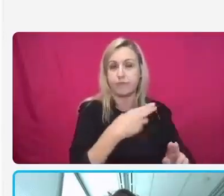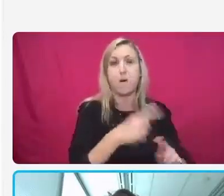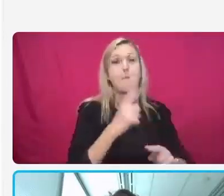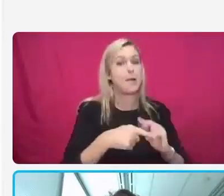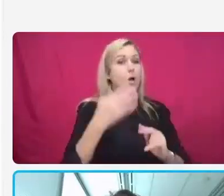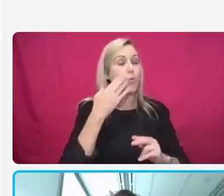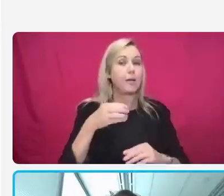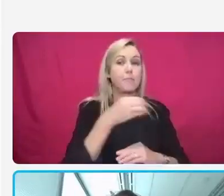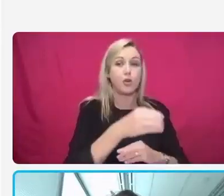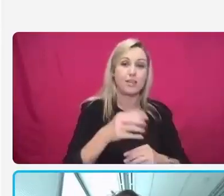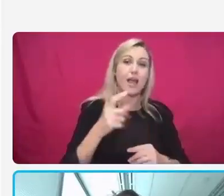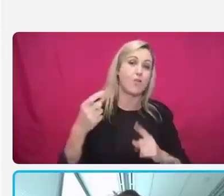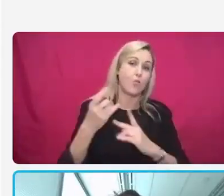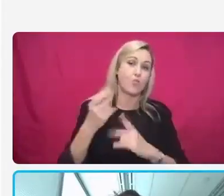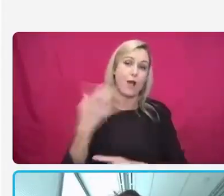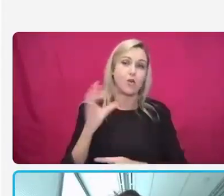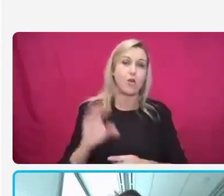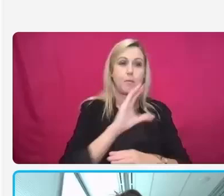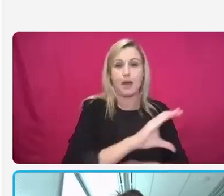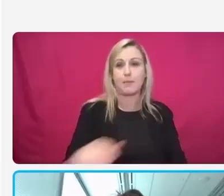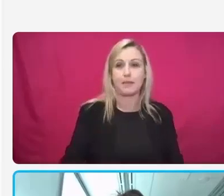a resident enters care.